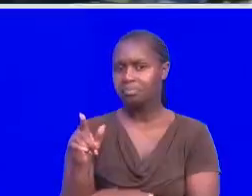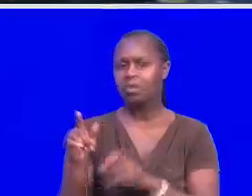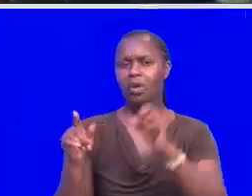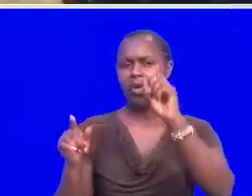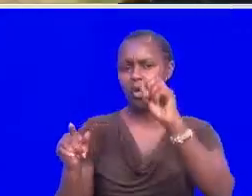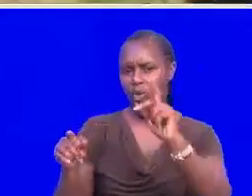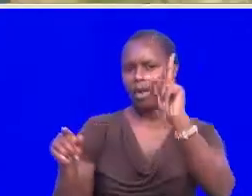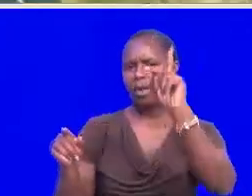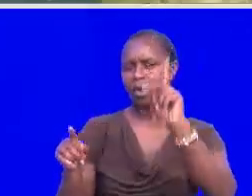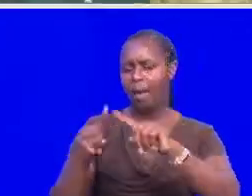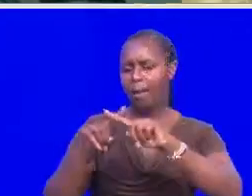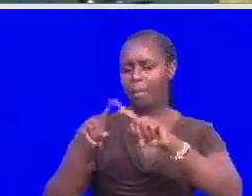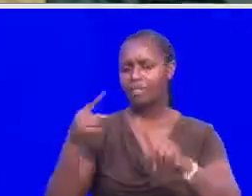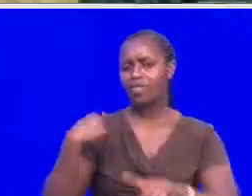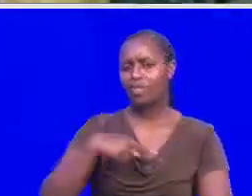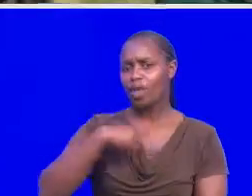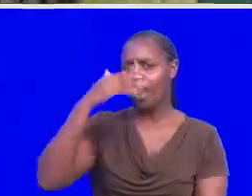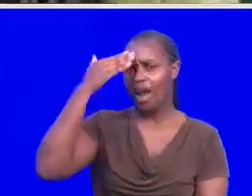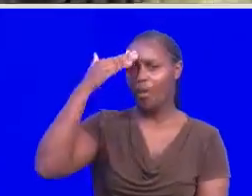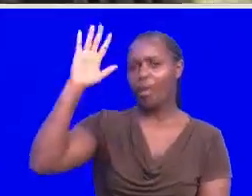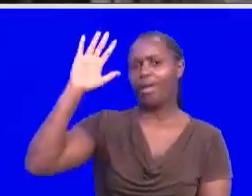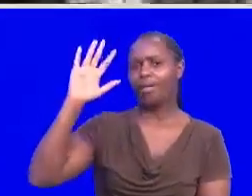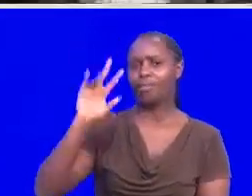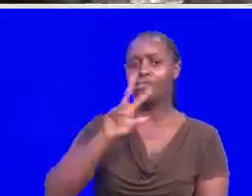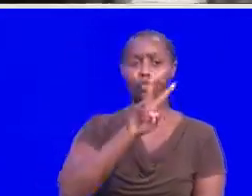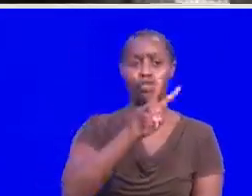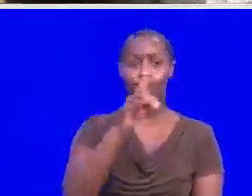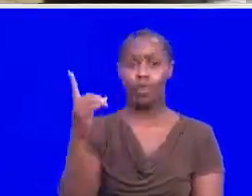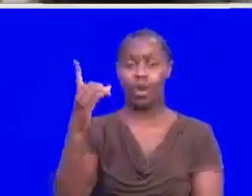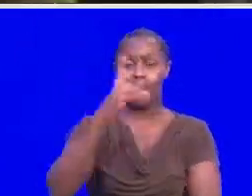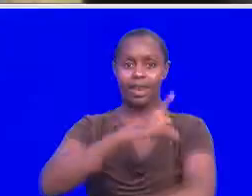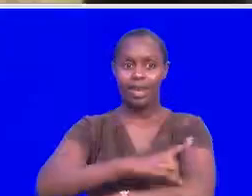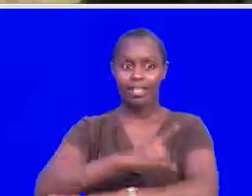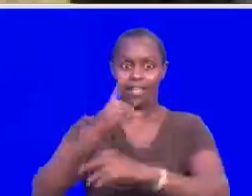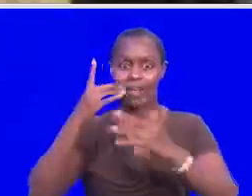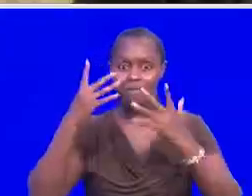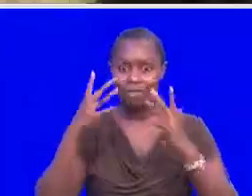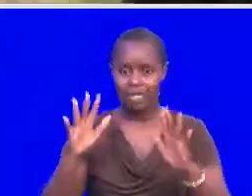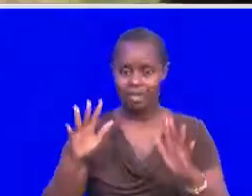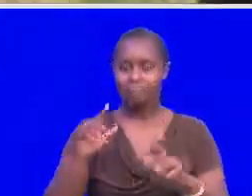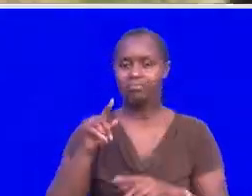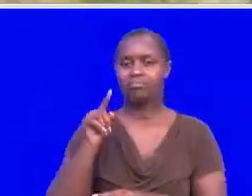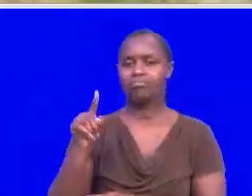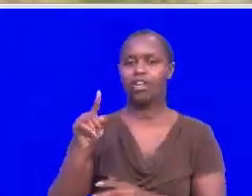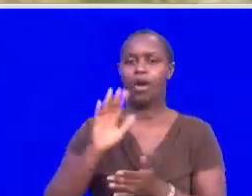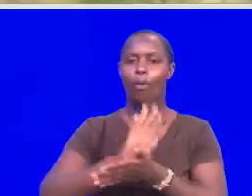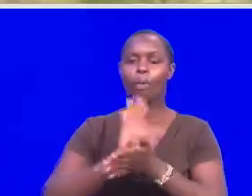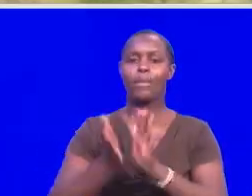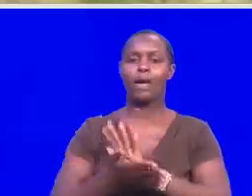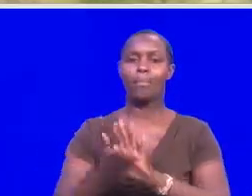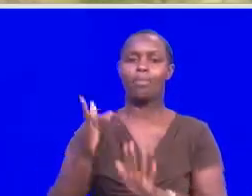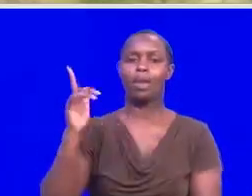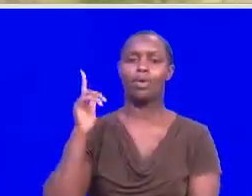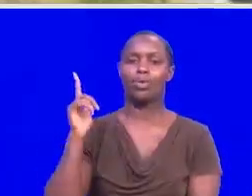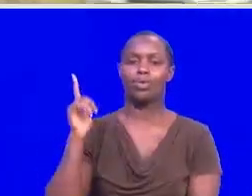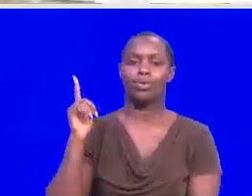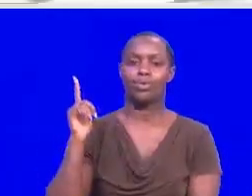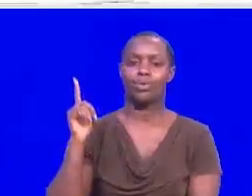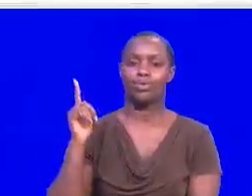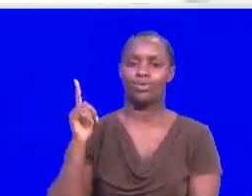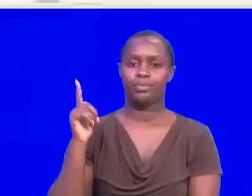sisi tunajua vizuri sana. After 21 days, it shall automatically become a